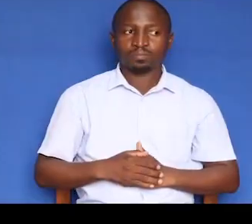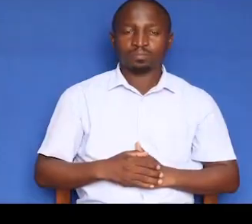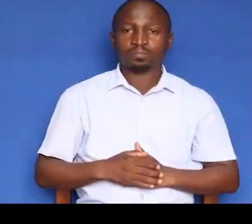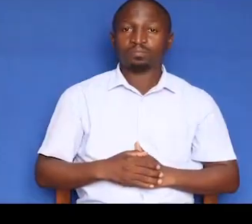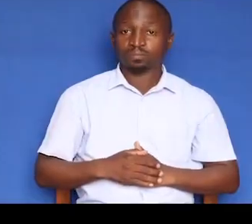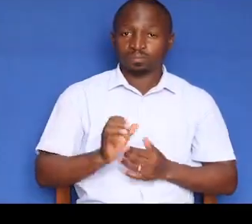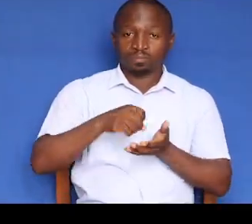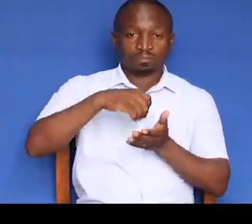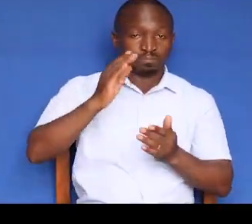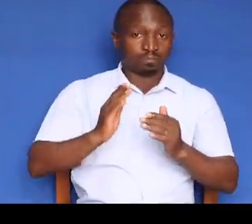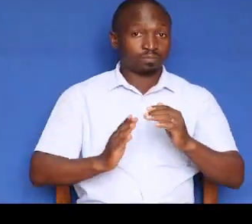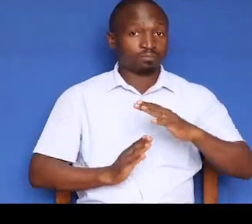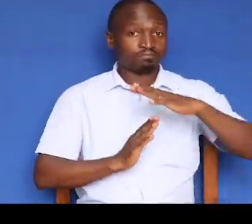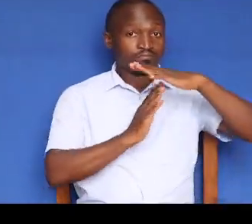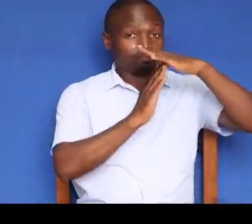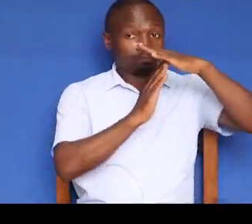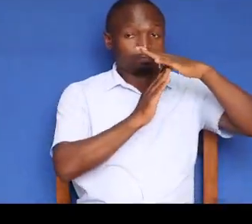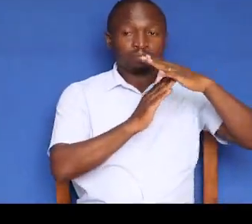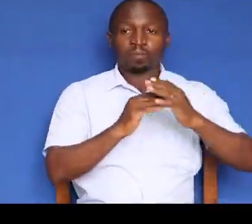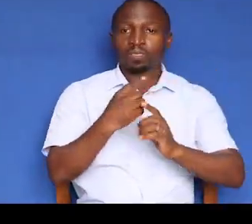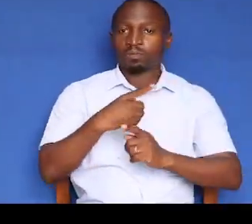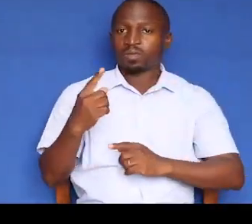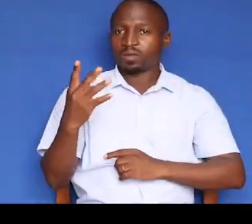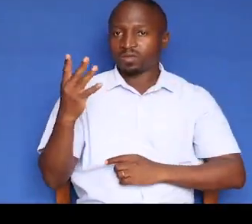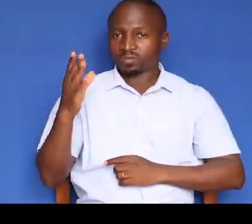Our maximum profit will be